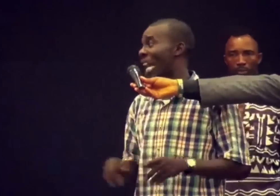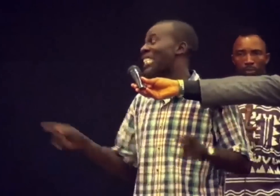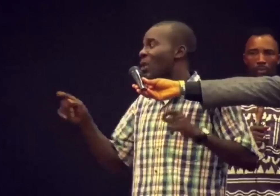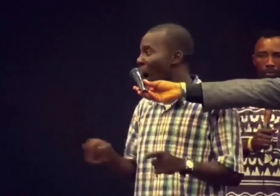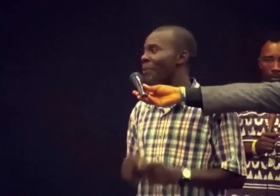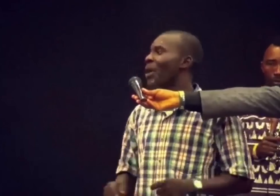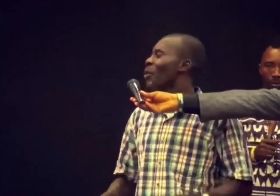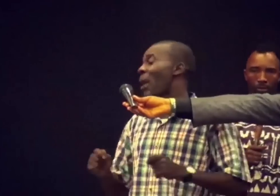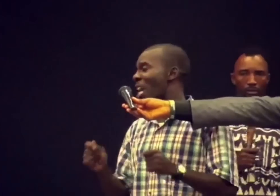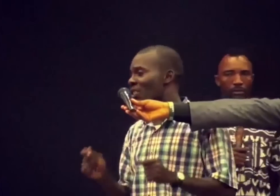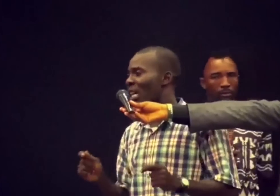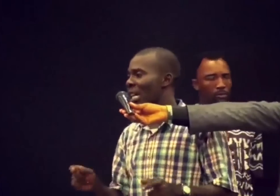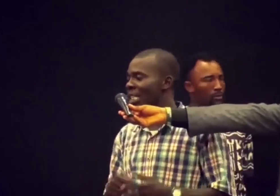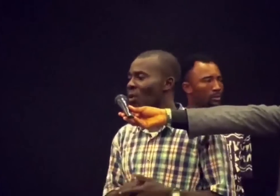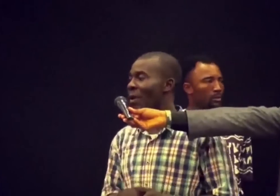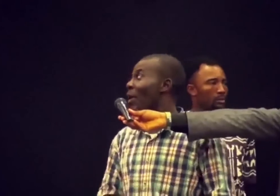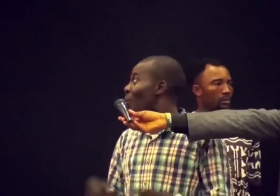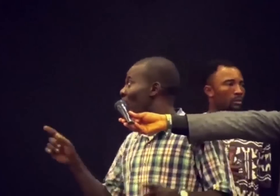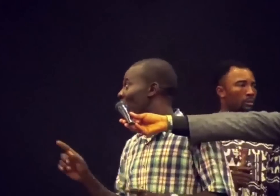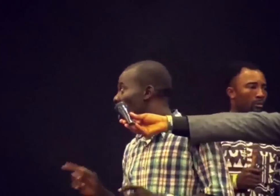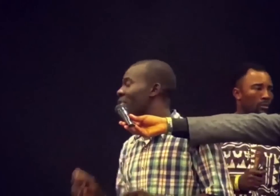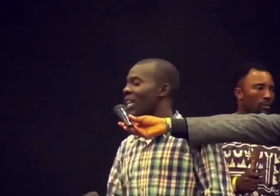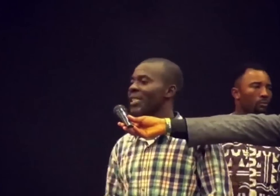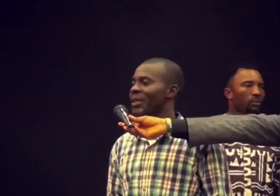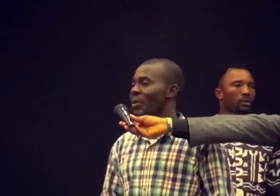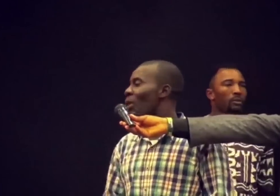mo lati le wa mo sha ma ntiraka lati wa but